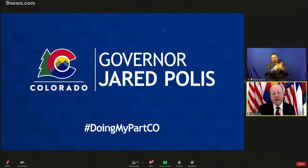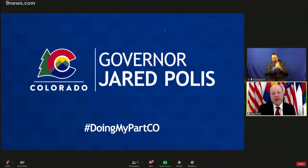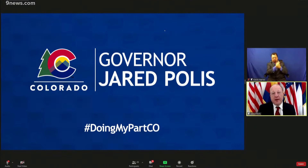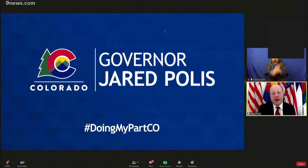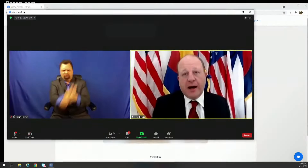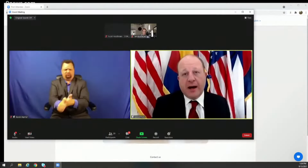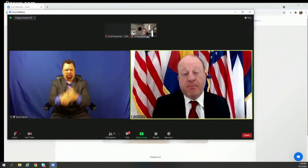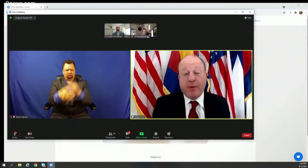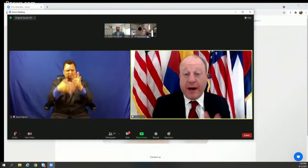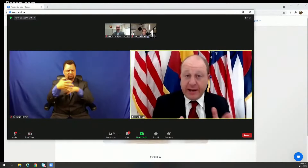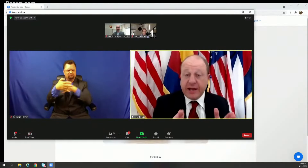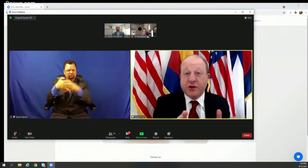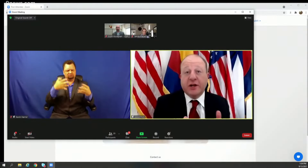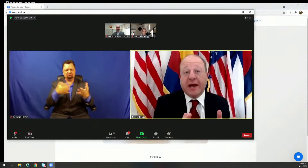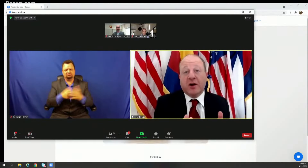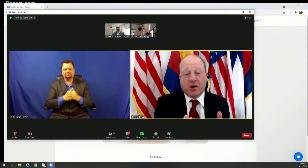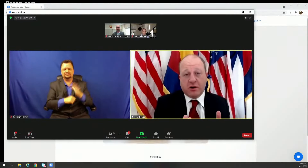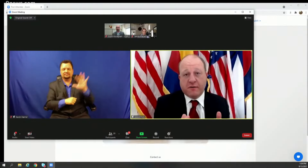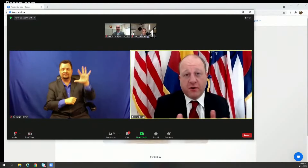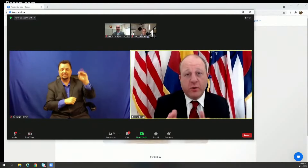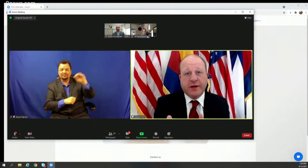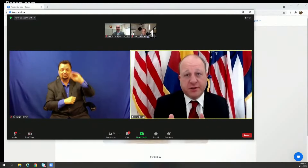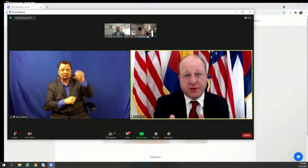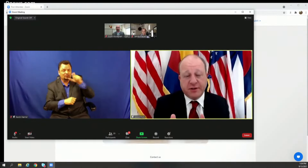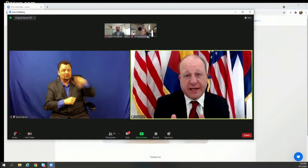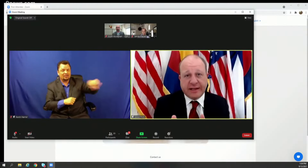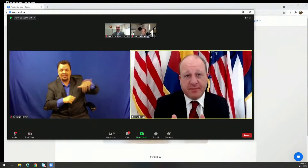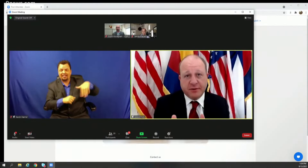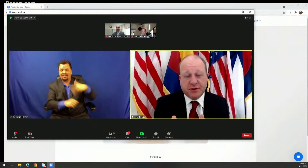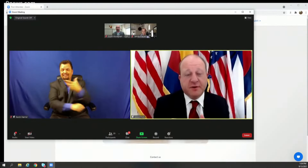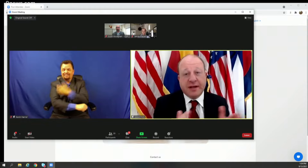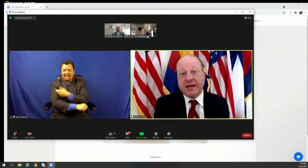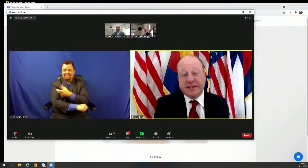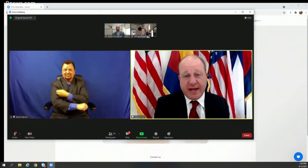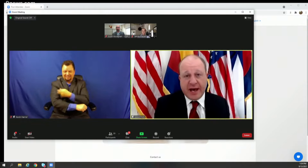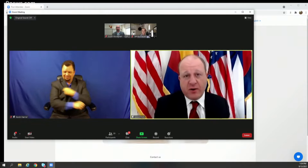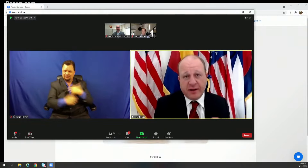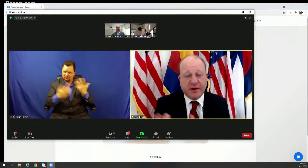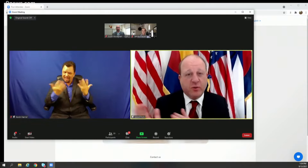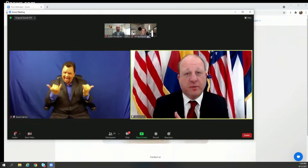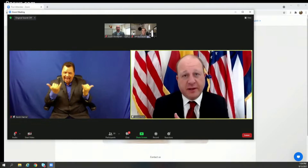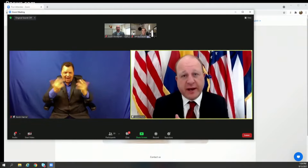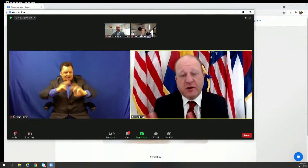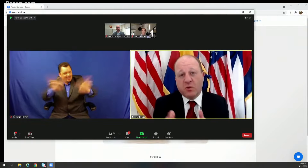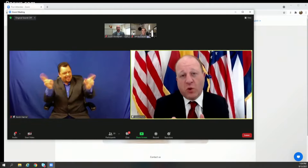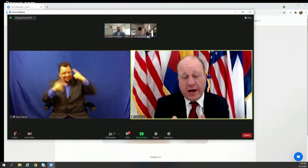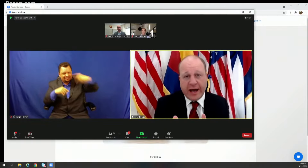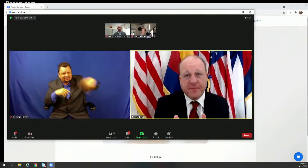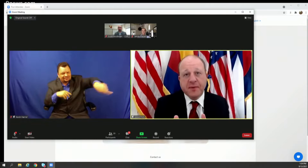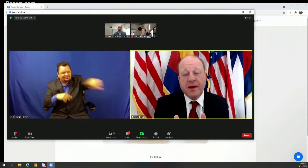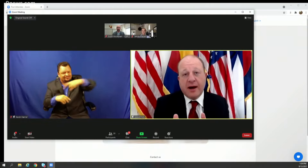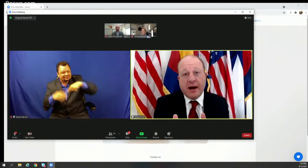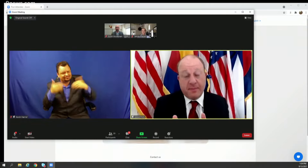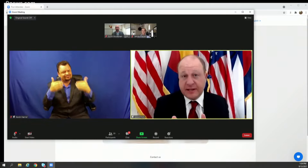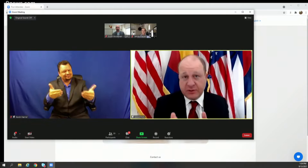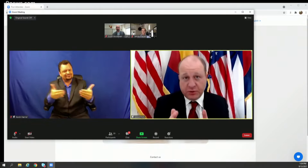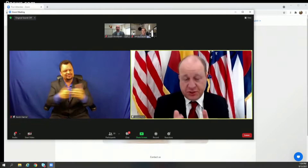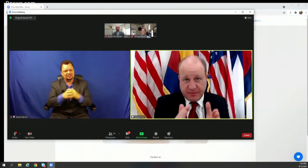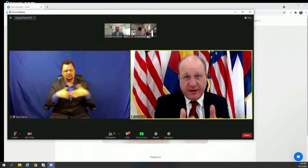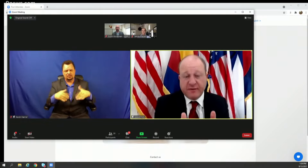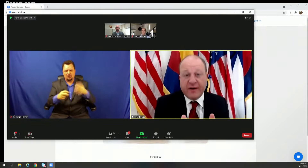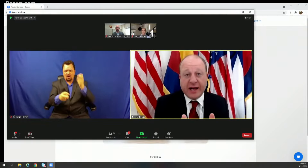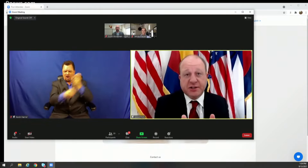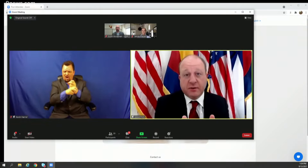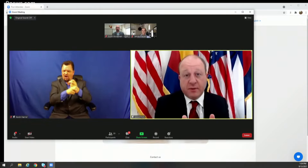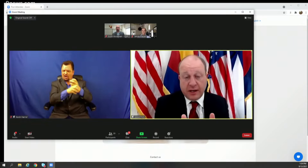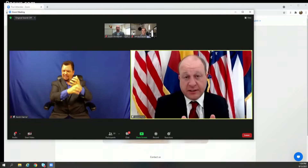ready. But it could get harder for a week or two to get that booster than it is now, and then it will be later. Why? Because it will